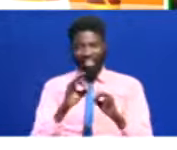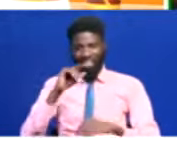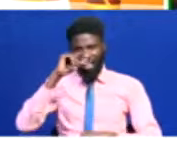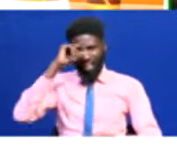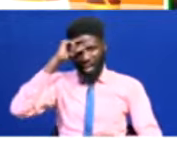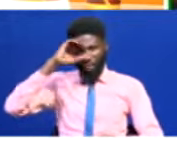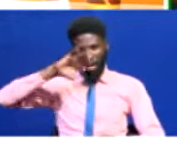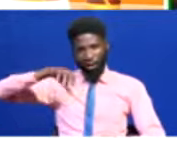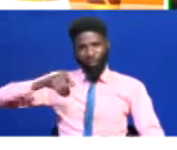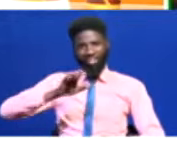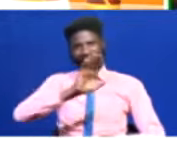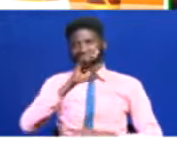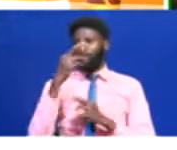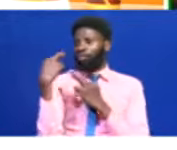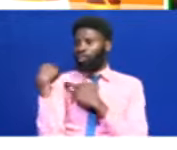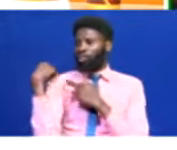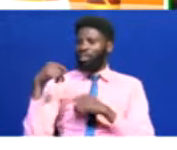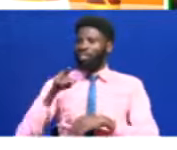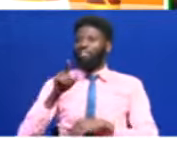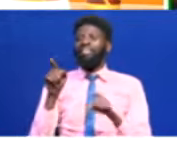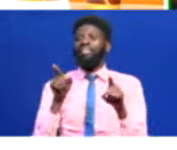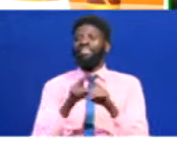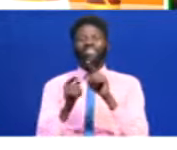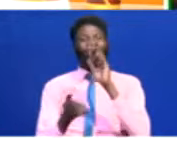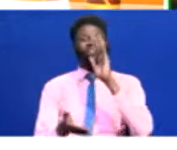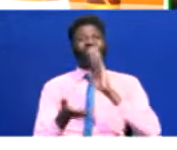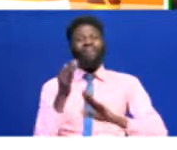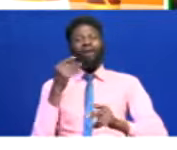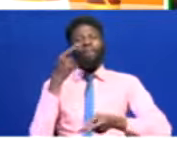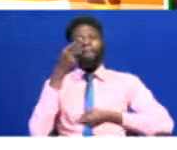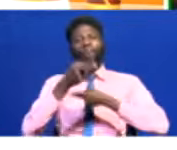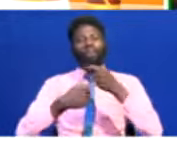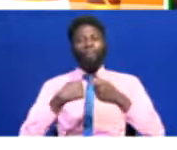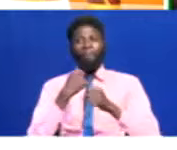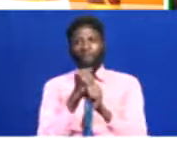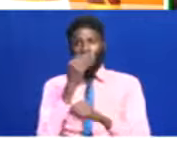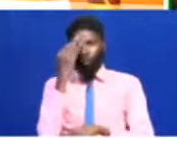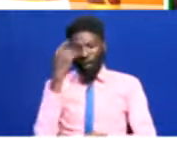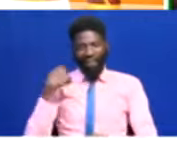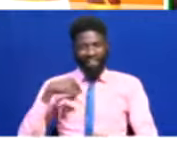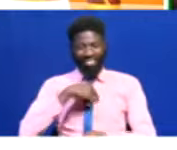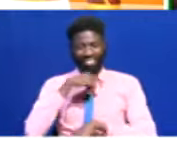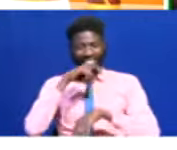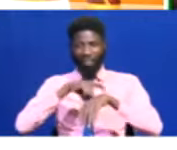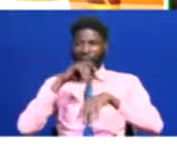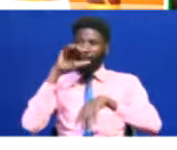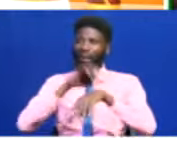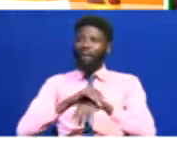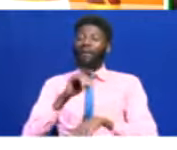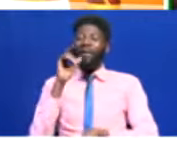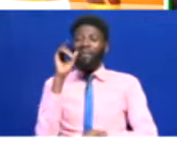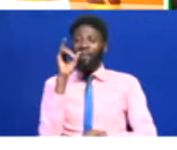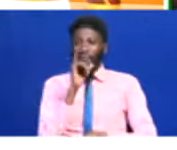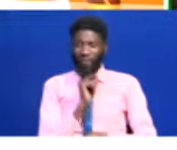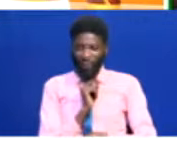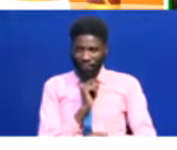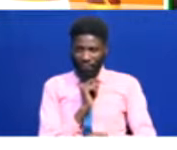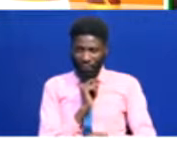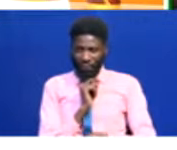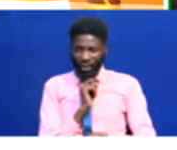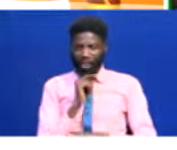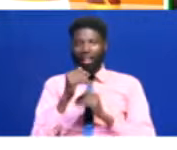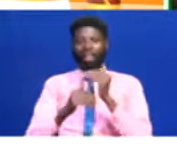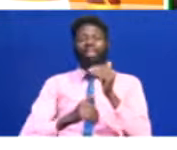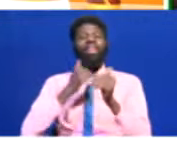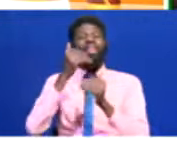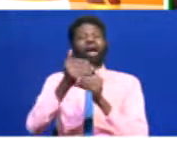county governments, also fast track that process. Because to us, once we receive that, verify and gazette, then the next process is for